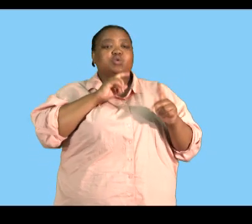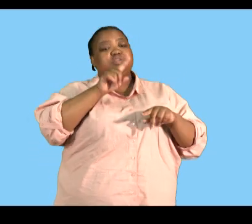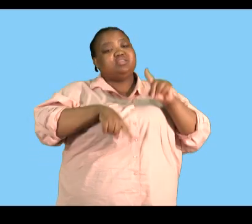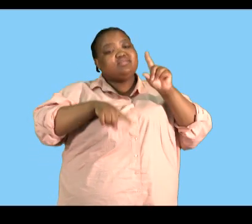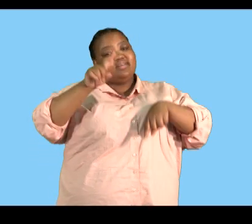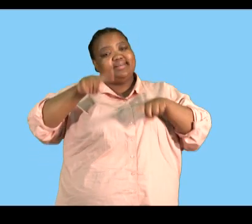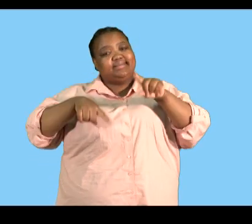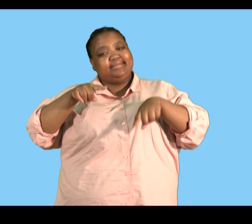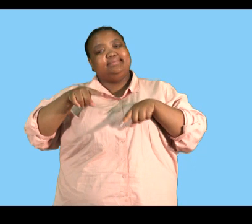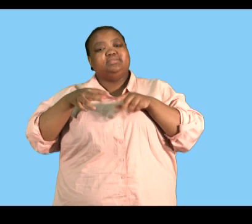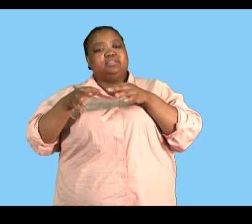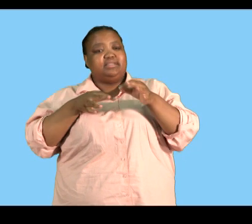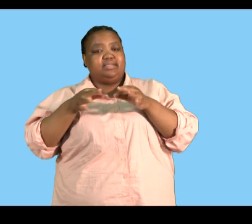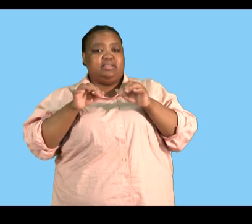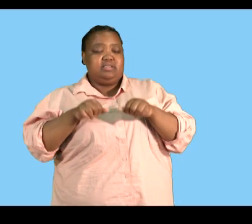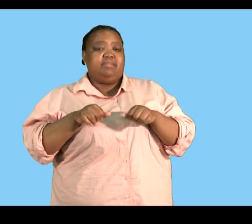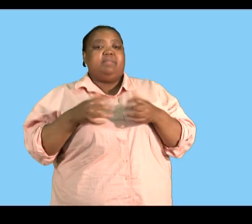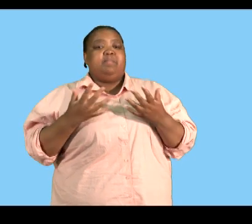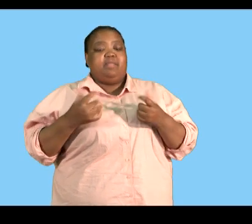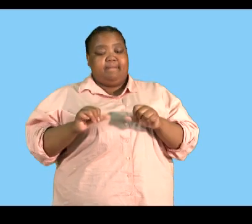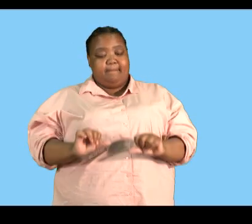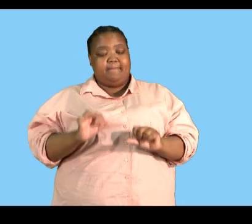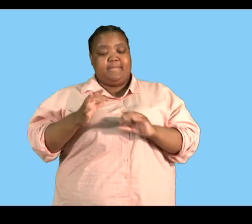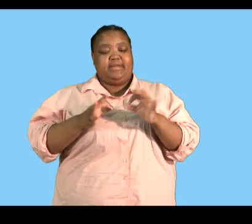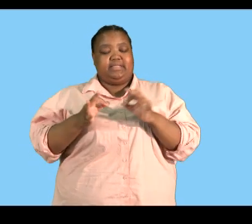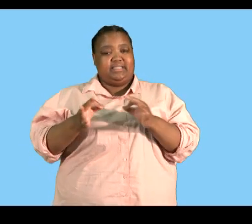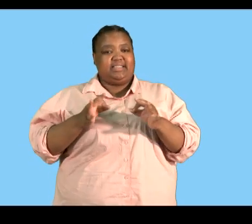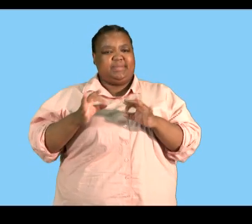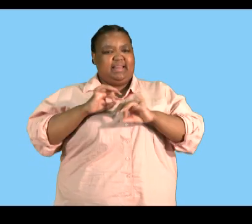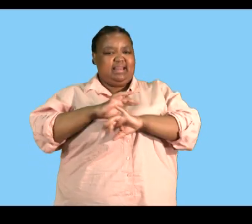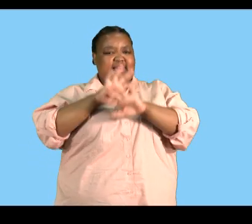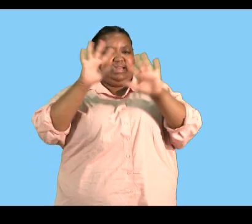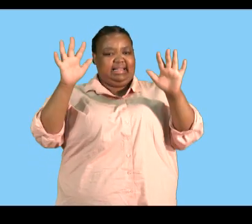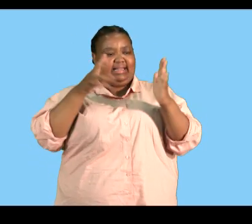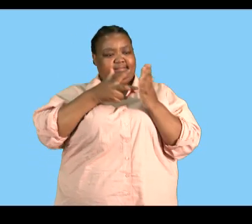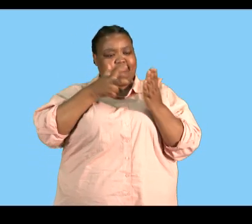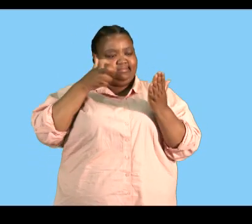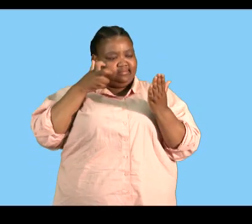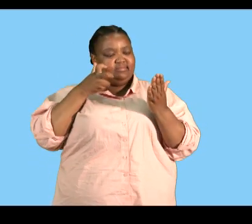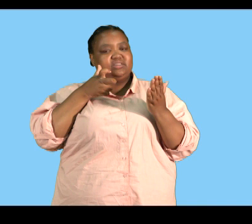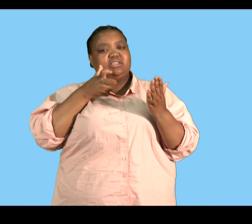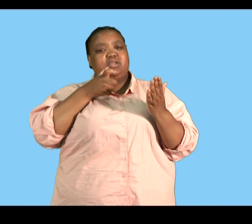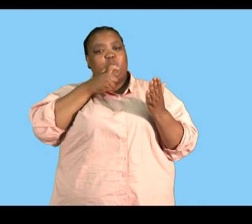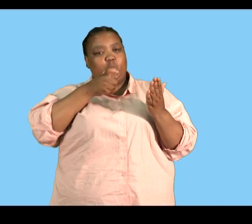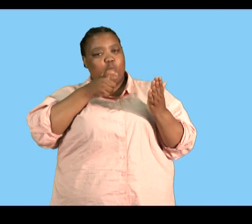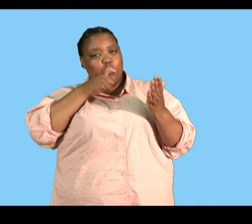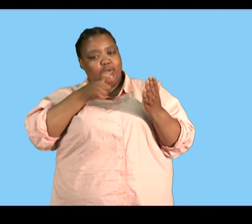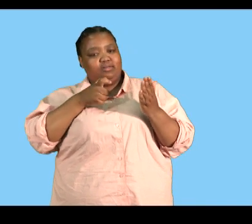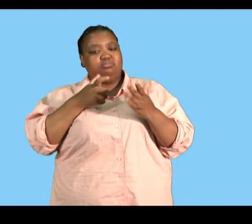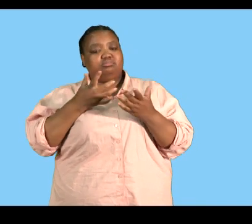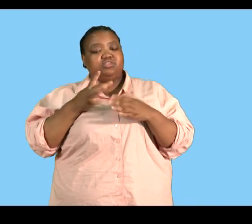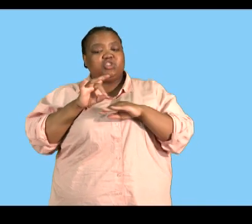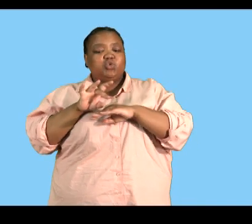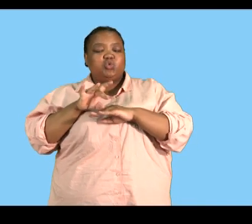qualify categories. And explaining it whereby now you'll have to make it clear or interpret and spell out